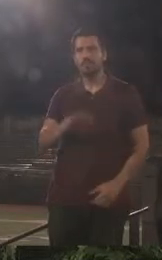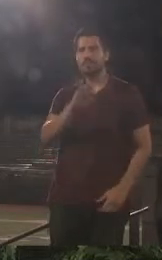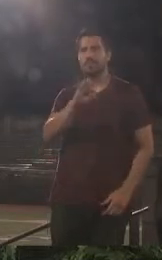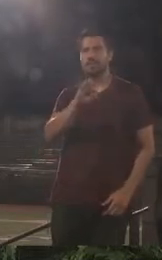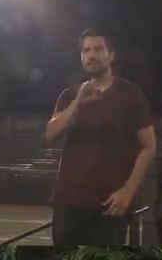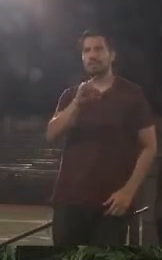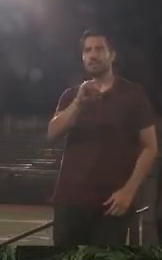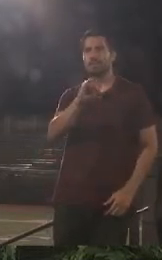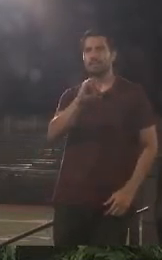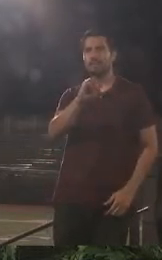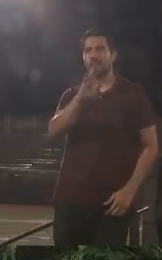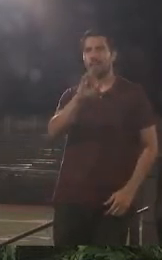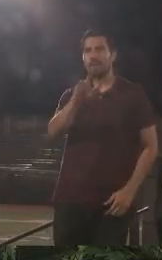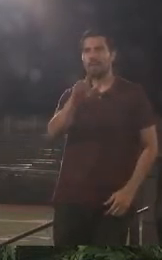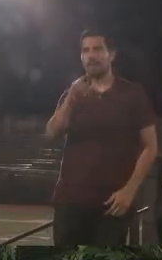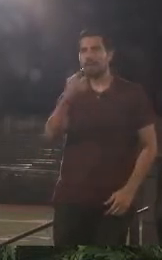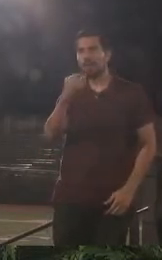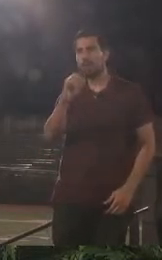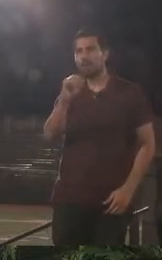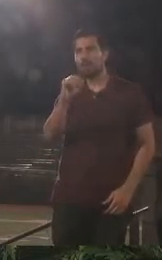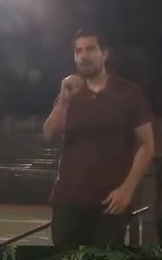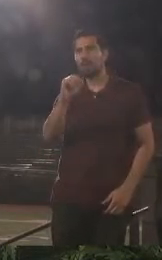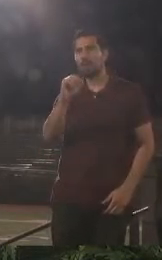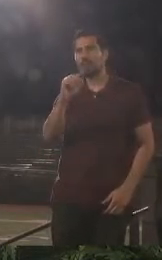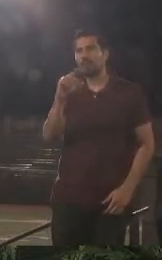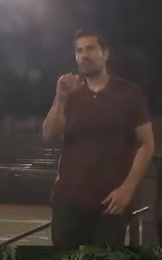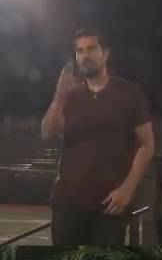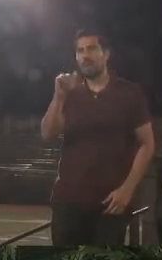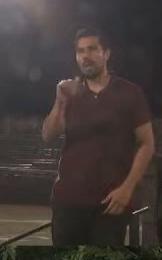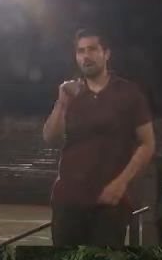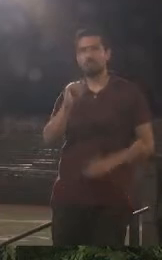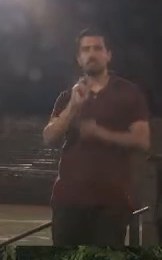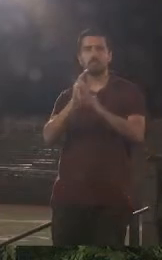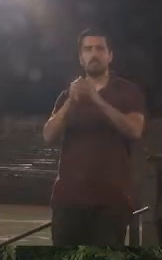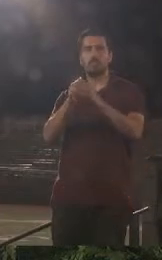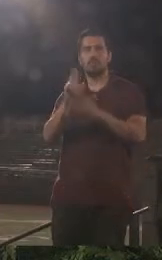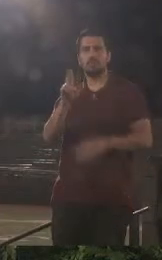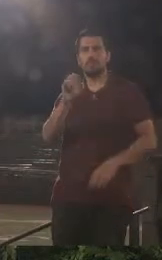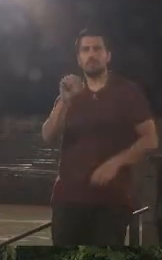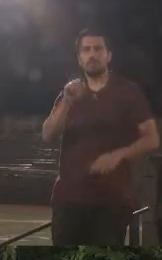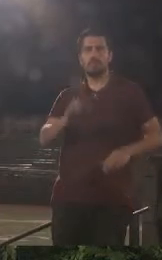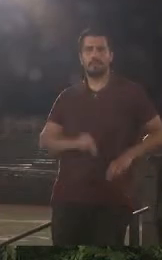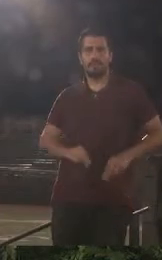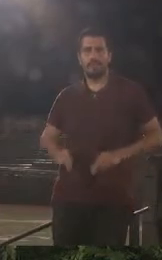Ismael Posada enlisted in the United States Navy.